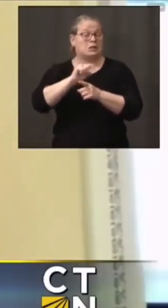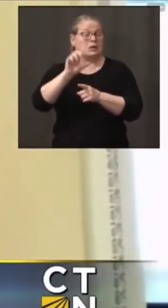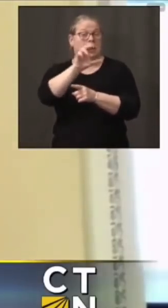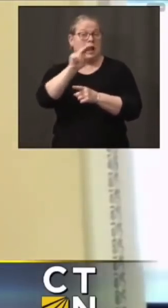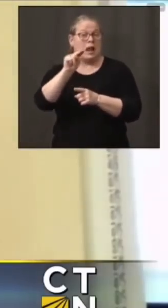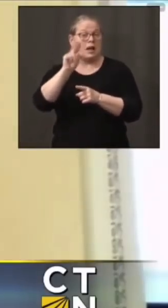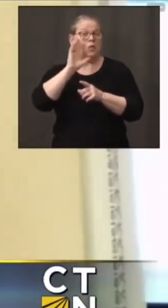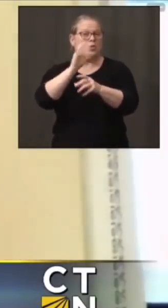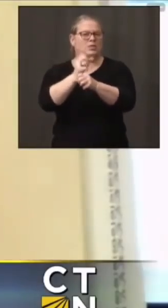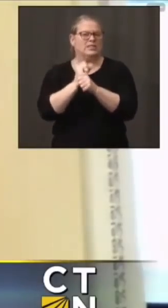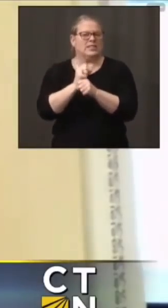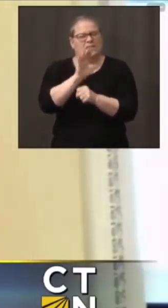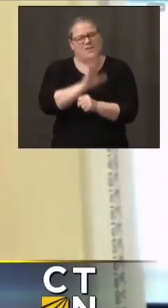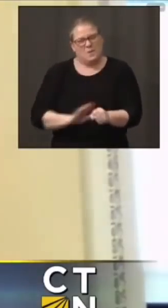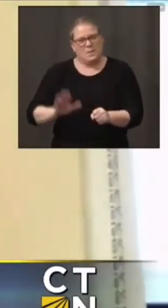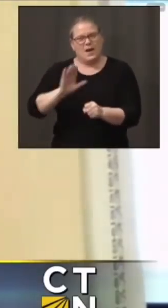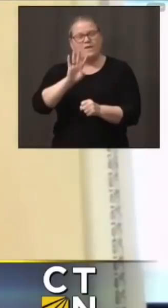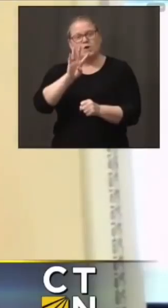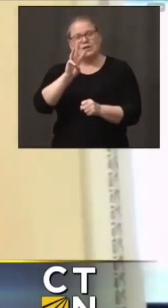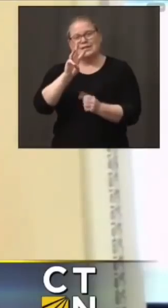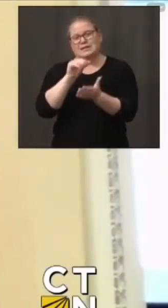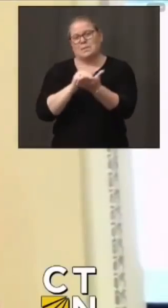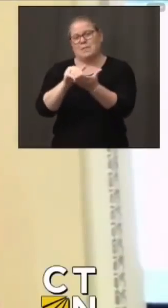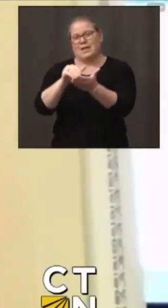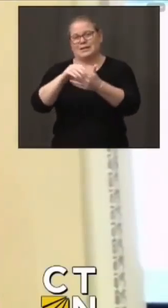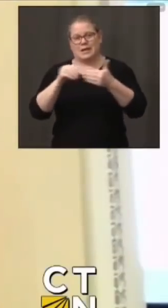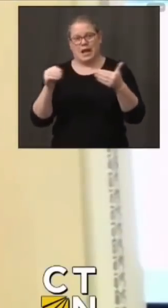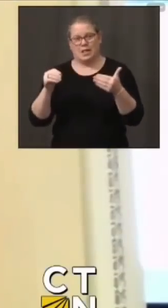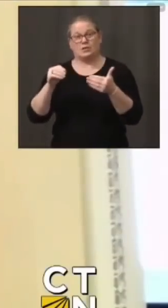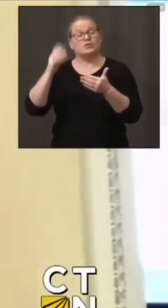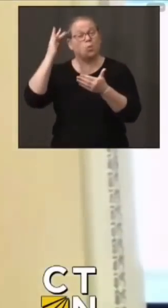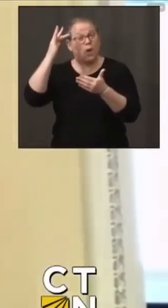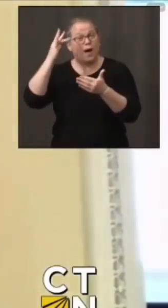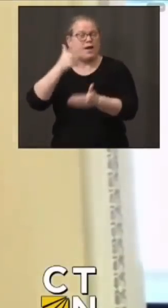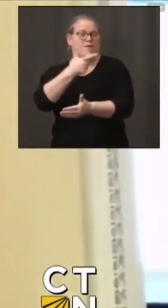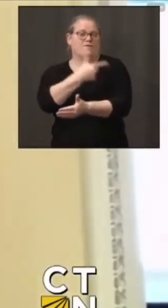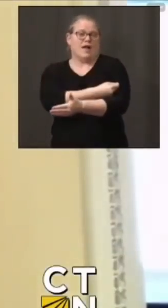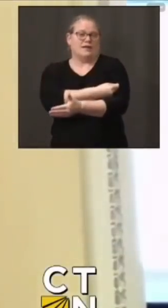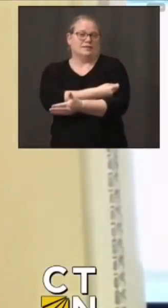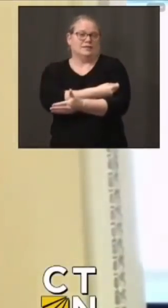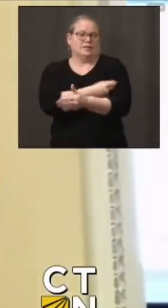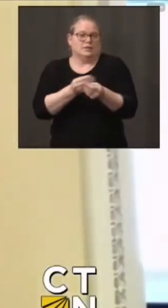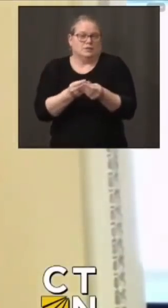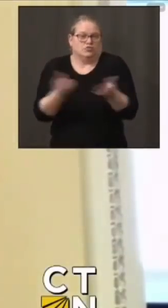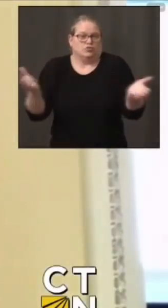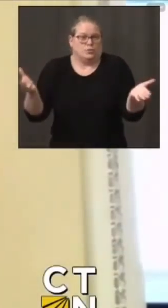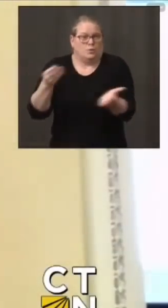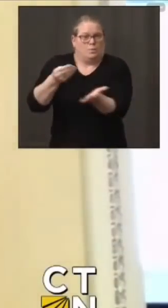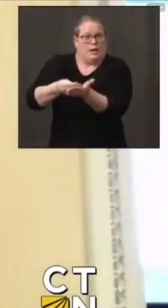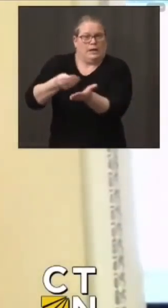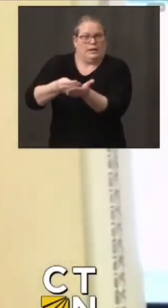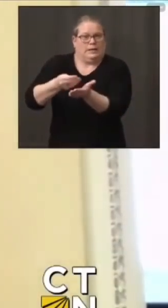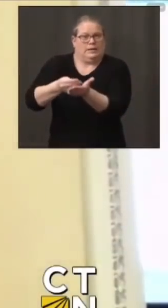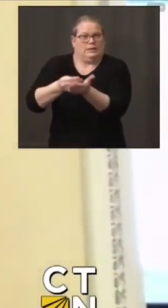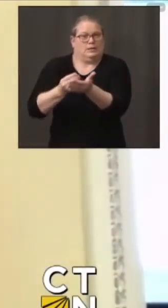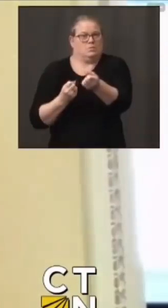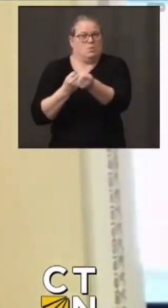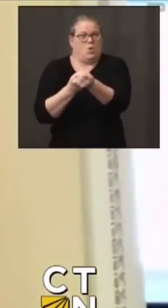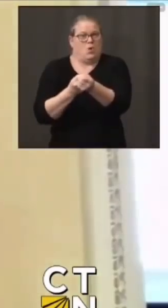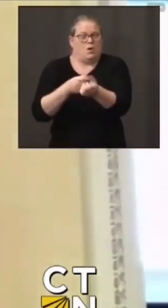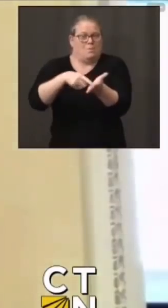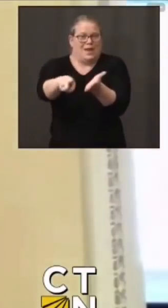million in vaccine distribution funding and $205 million in testing